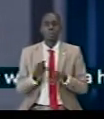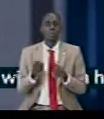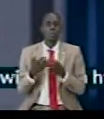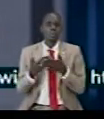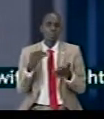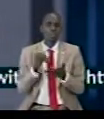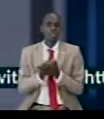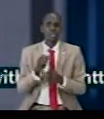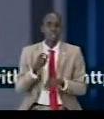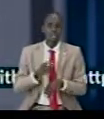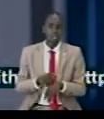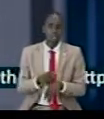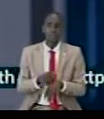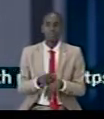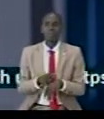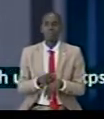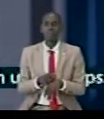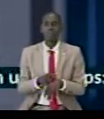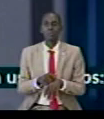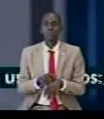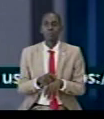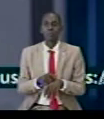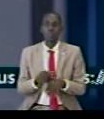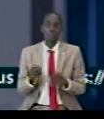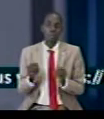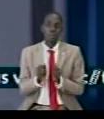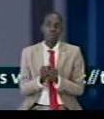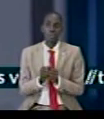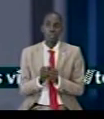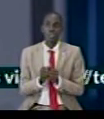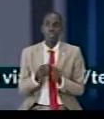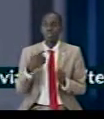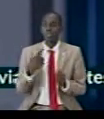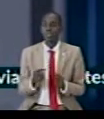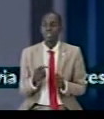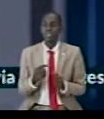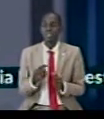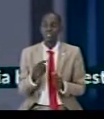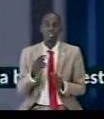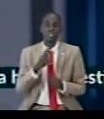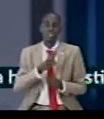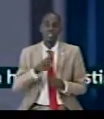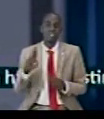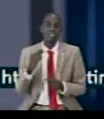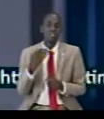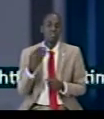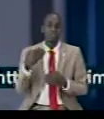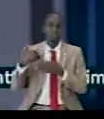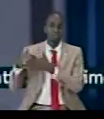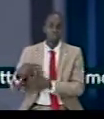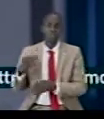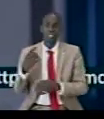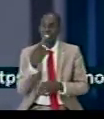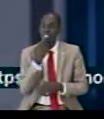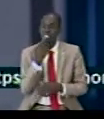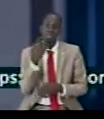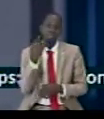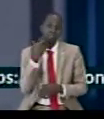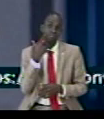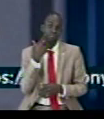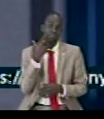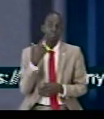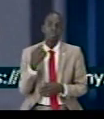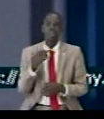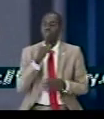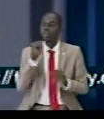time, with this my molar tooth here, this right side, I couldn't